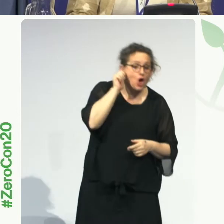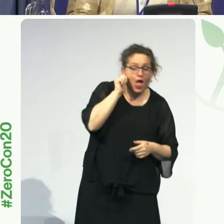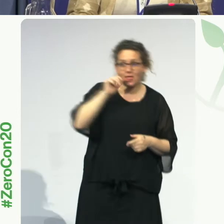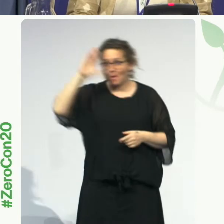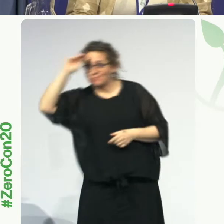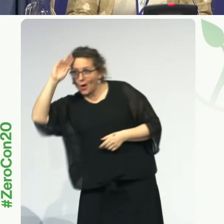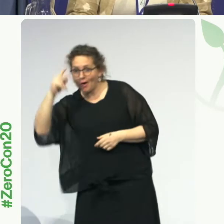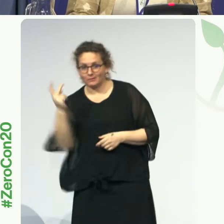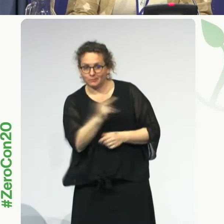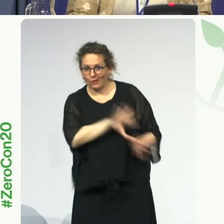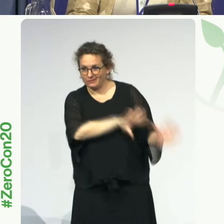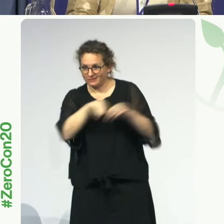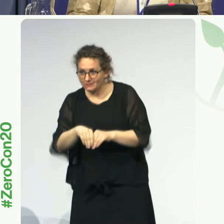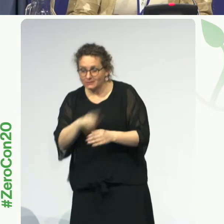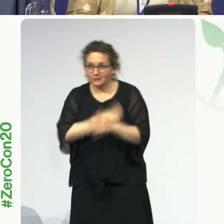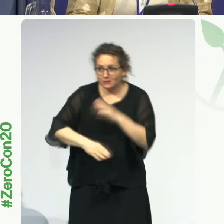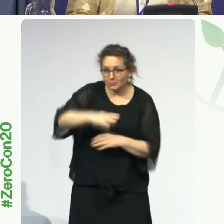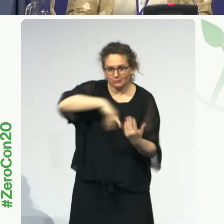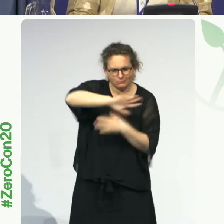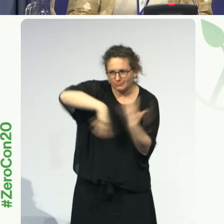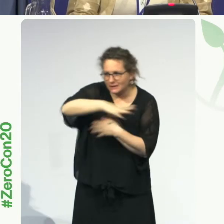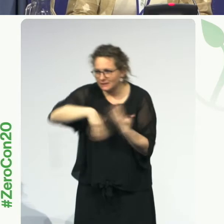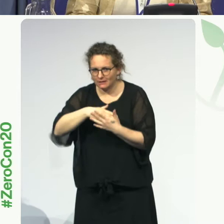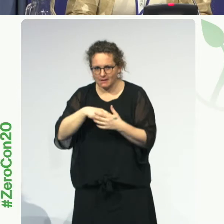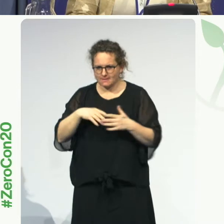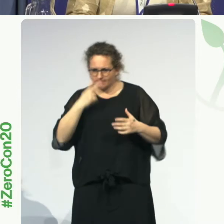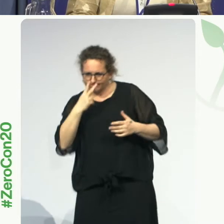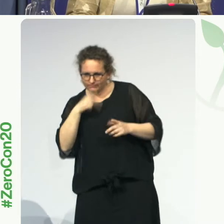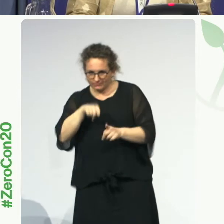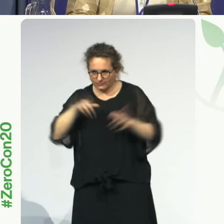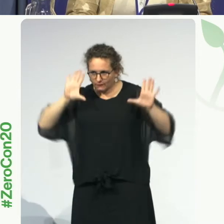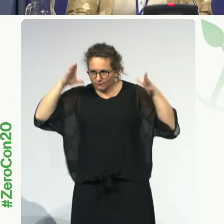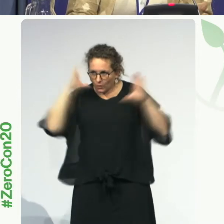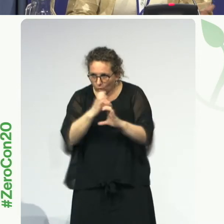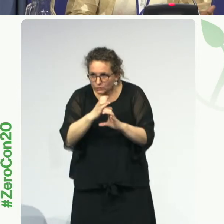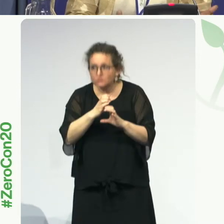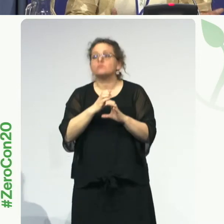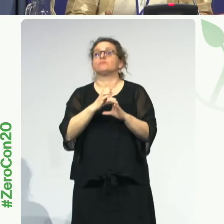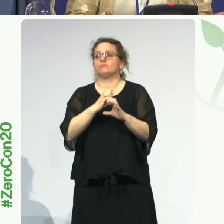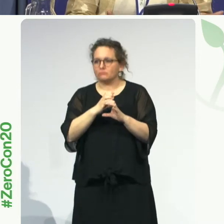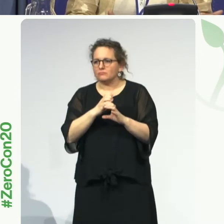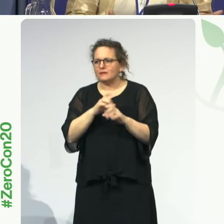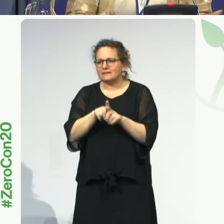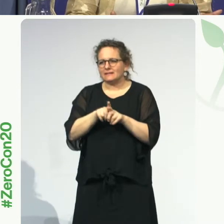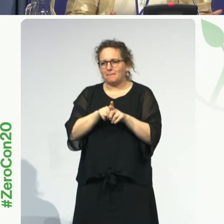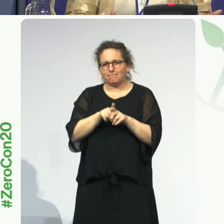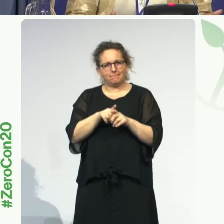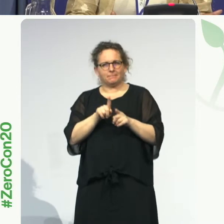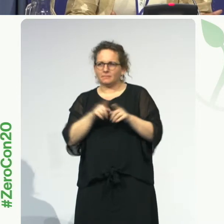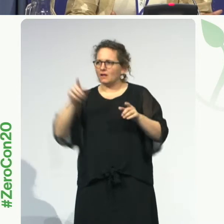program development. The involvement of disabled people's organizations remains critical in our